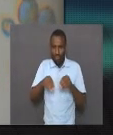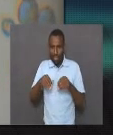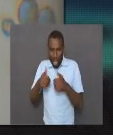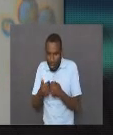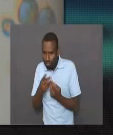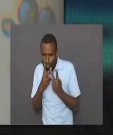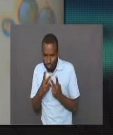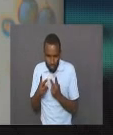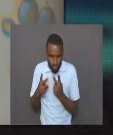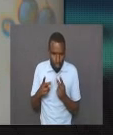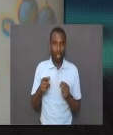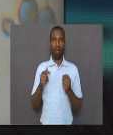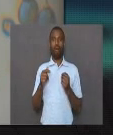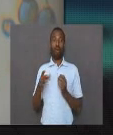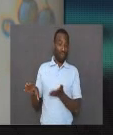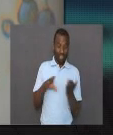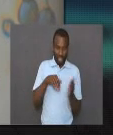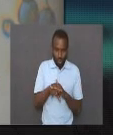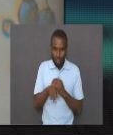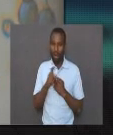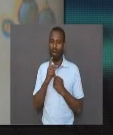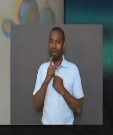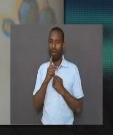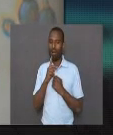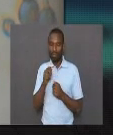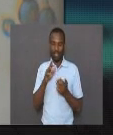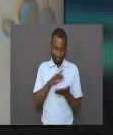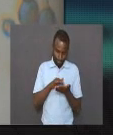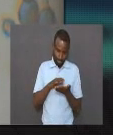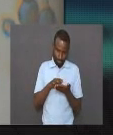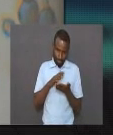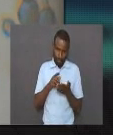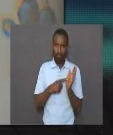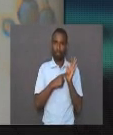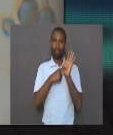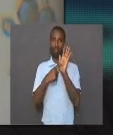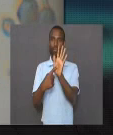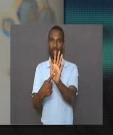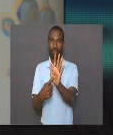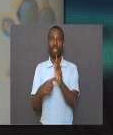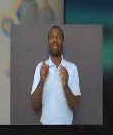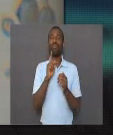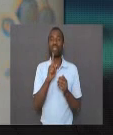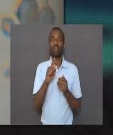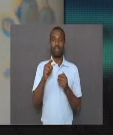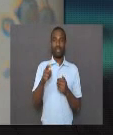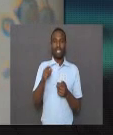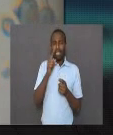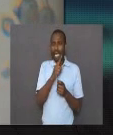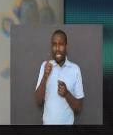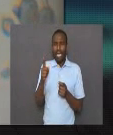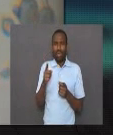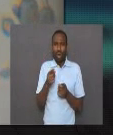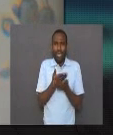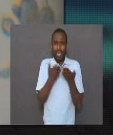within the fluid. His studies showed that particles in liquid